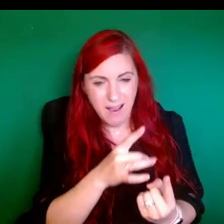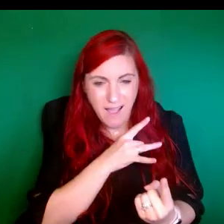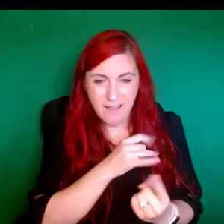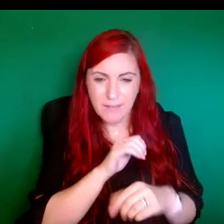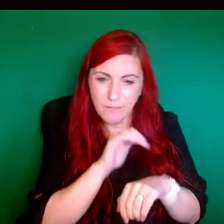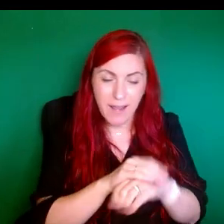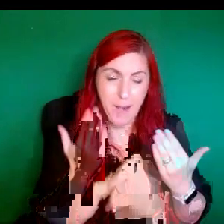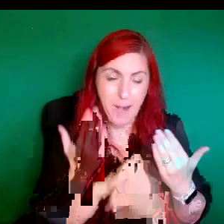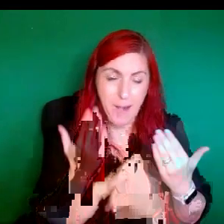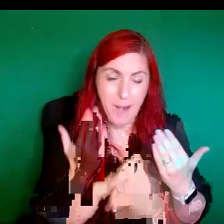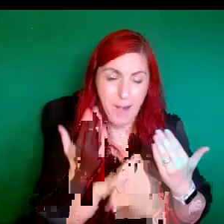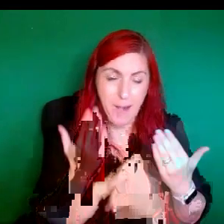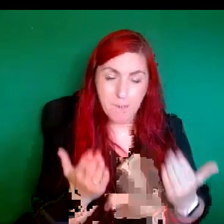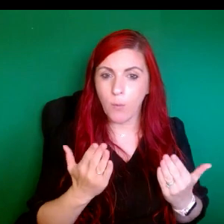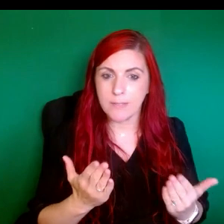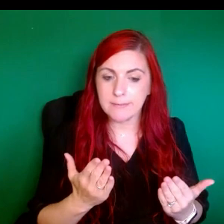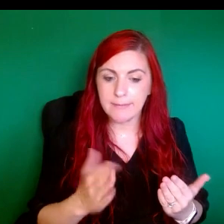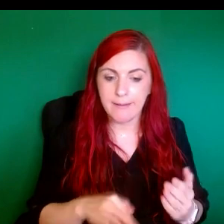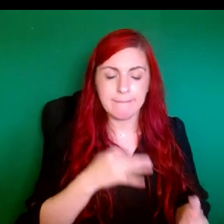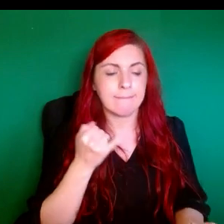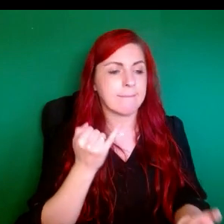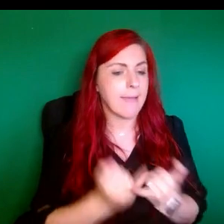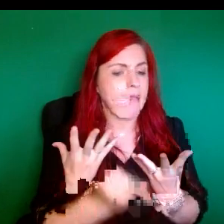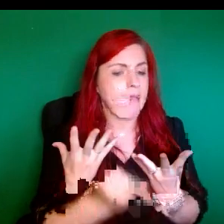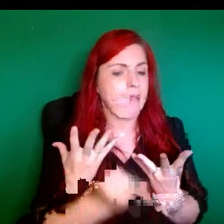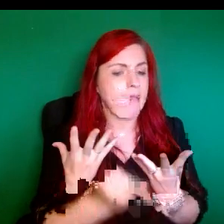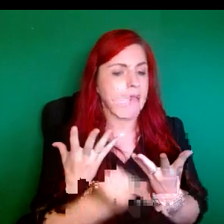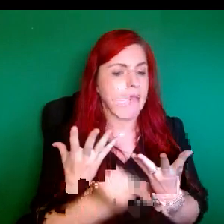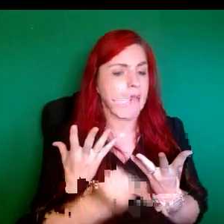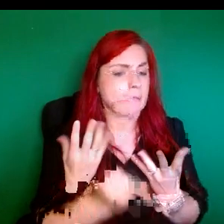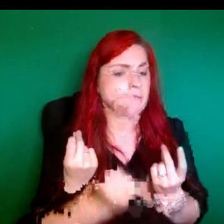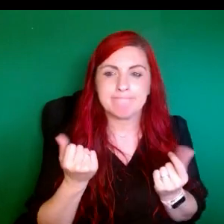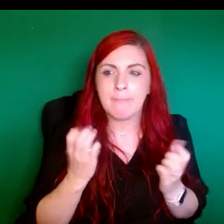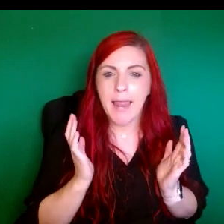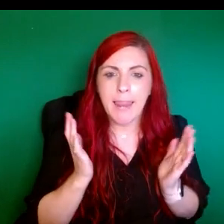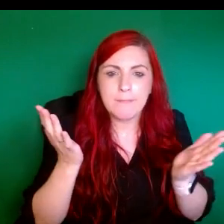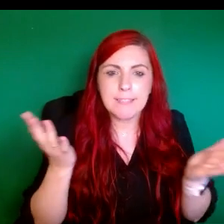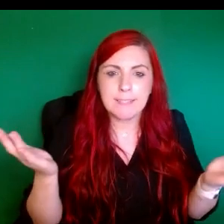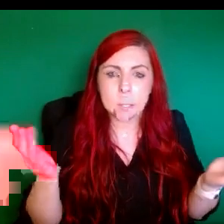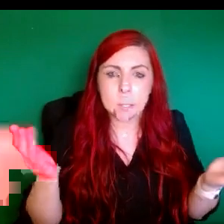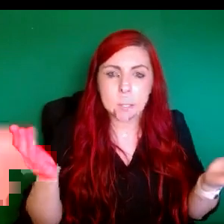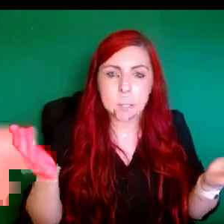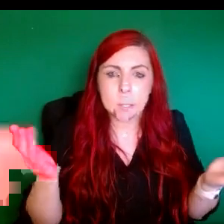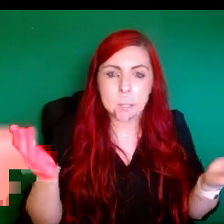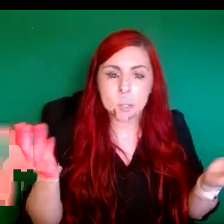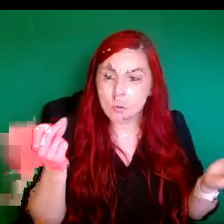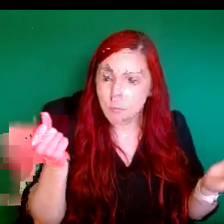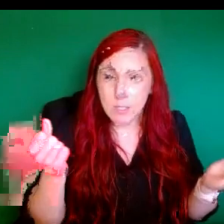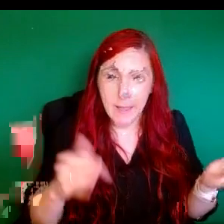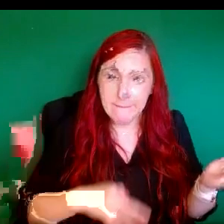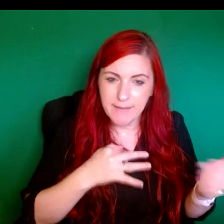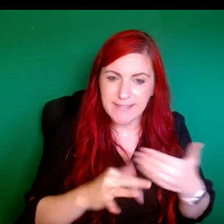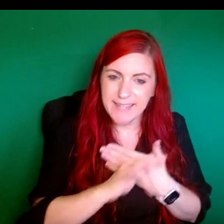was so kind and so friendly. He'll never forget that moment. It just felt like something had.